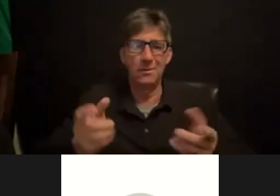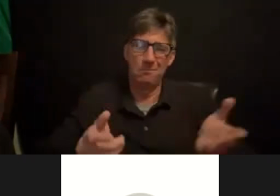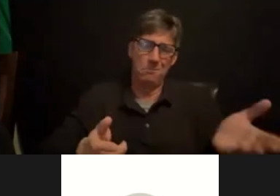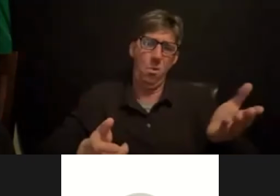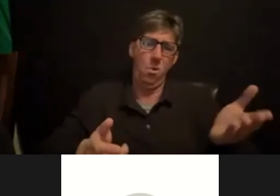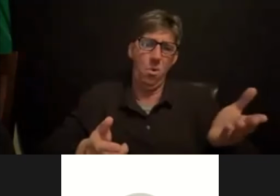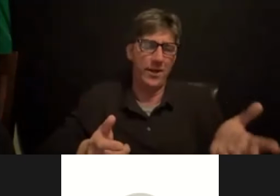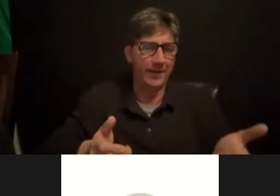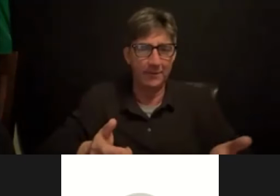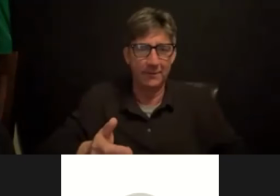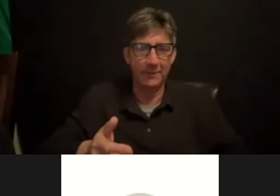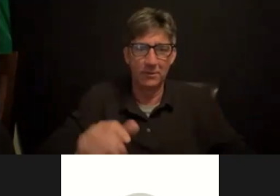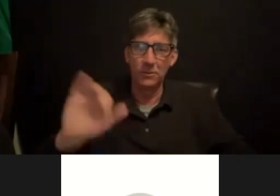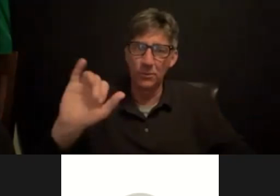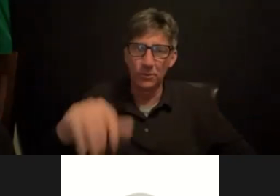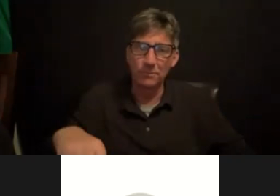ones?